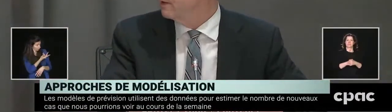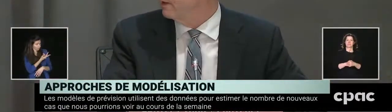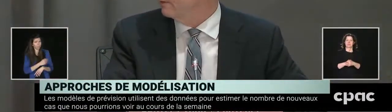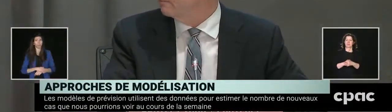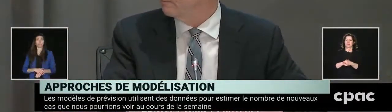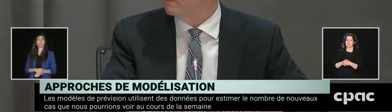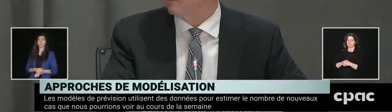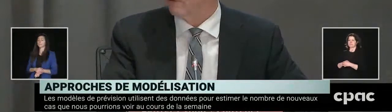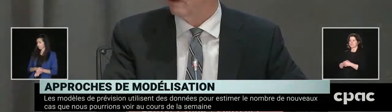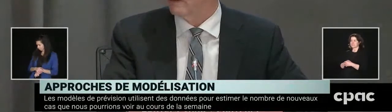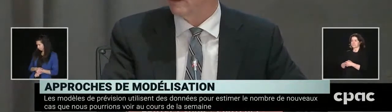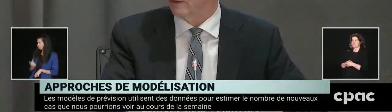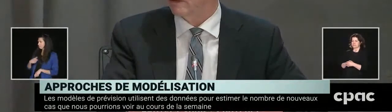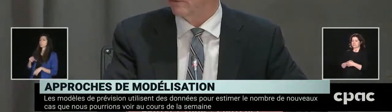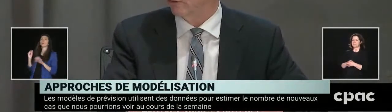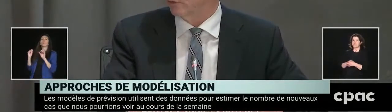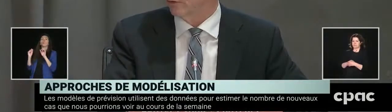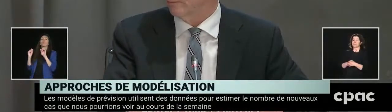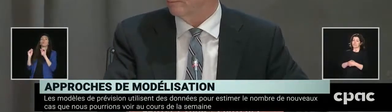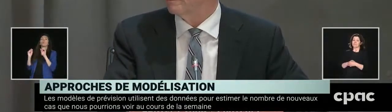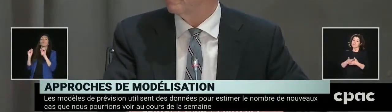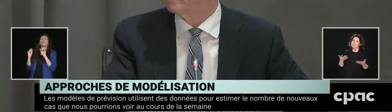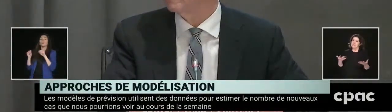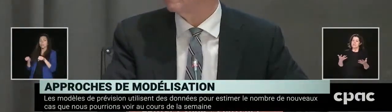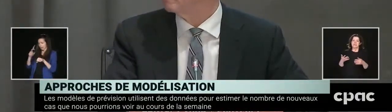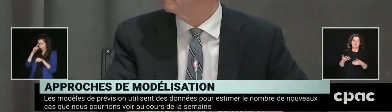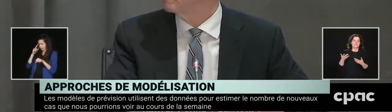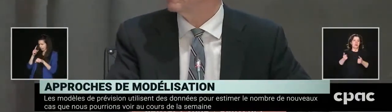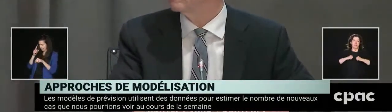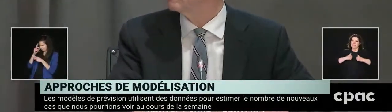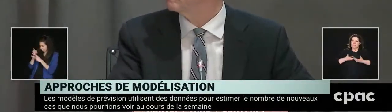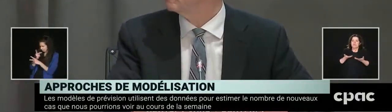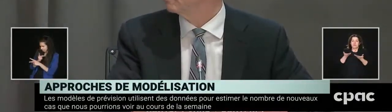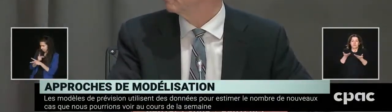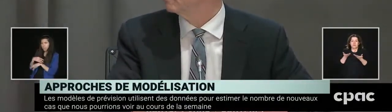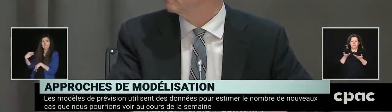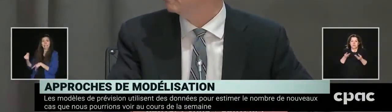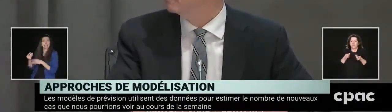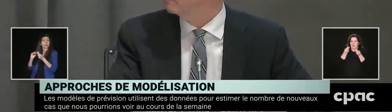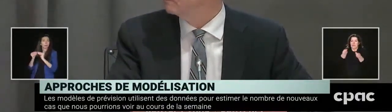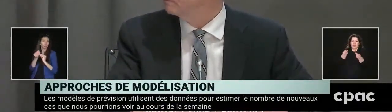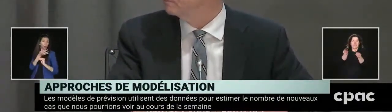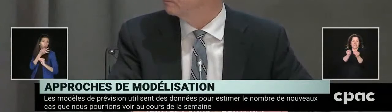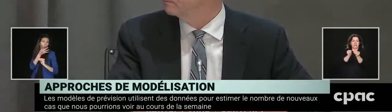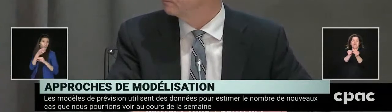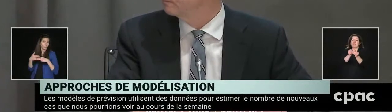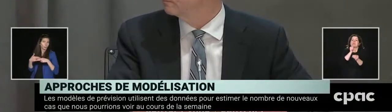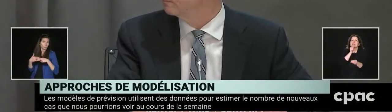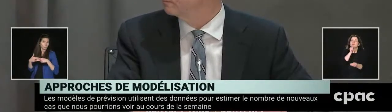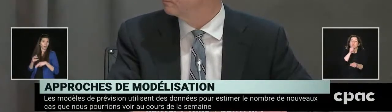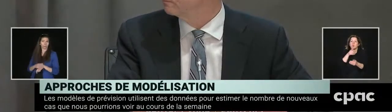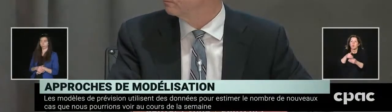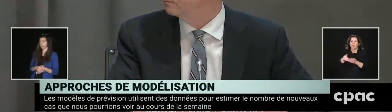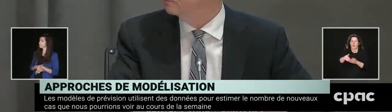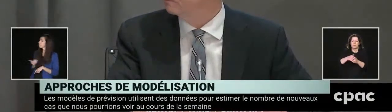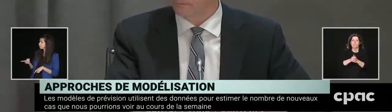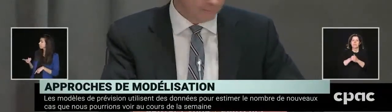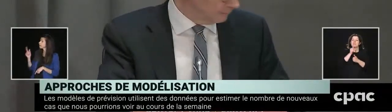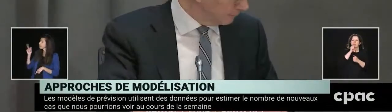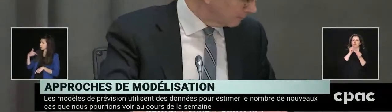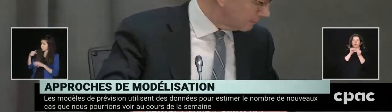numbers in a very short term. We can follow up with you after, Lina. Mais